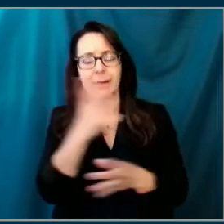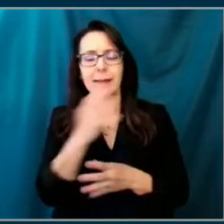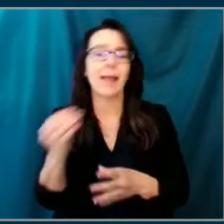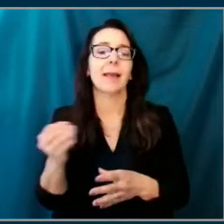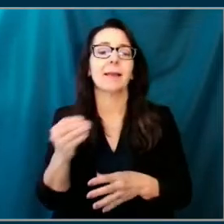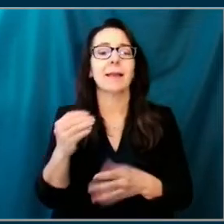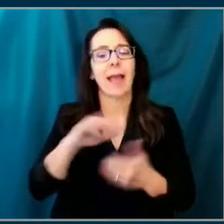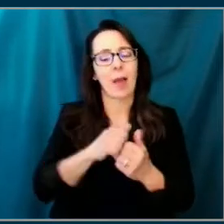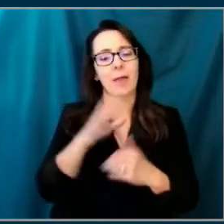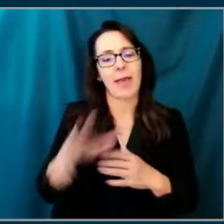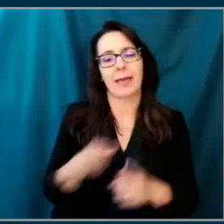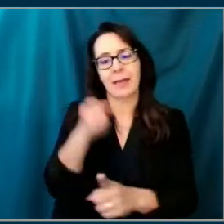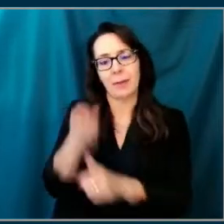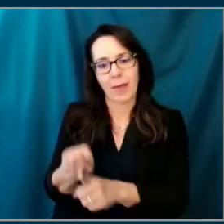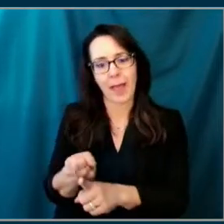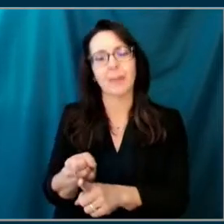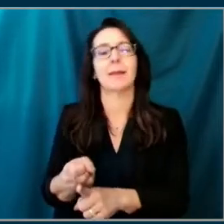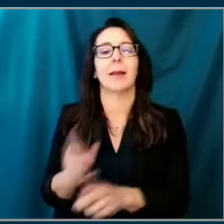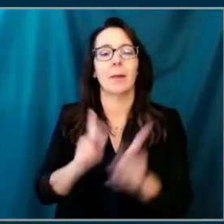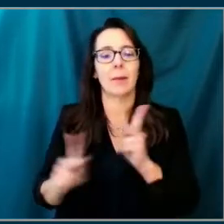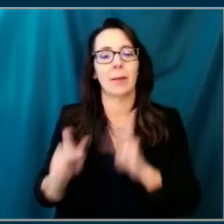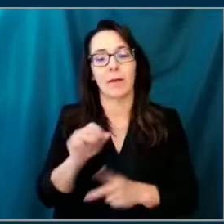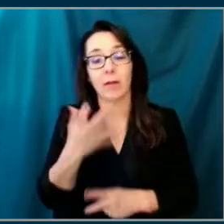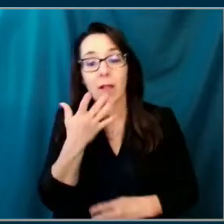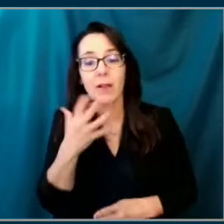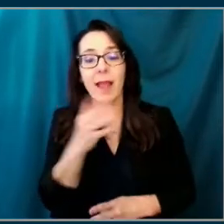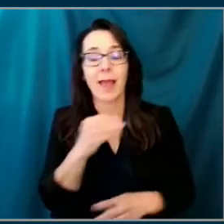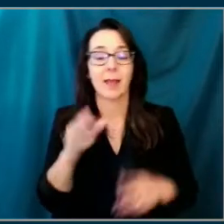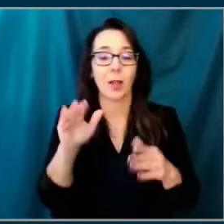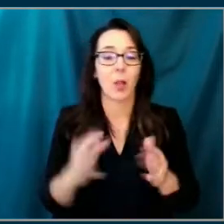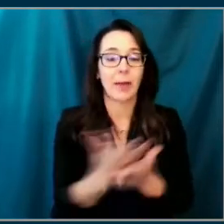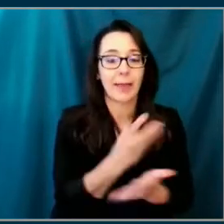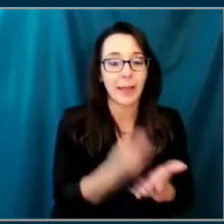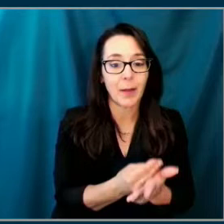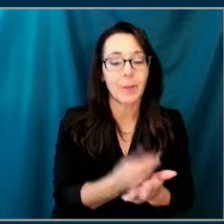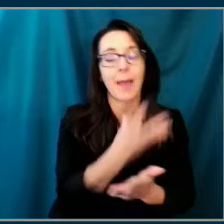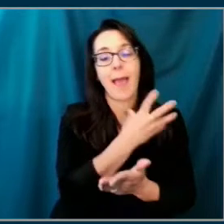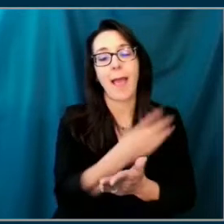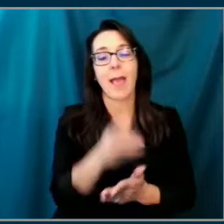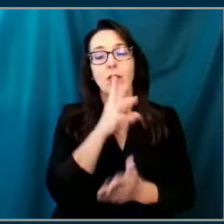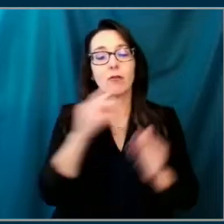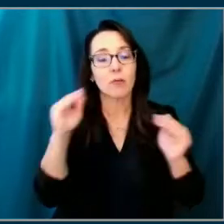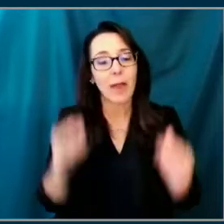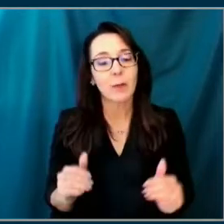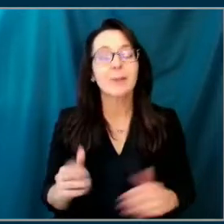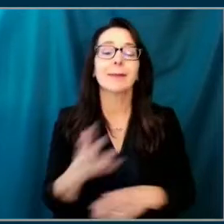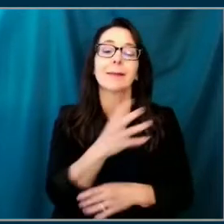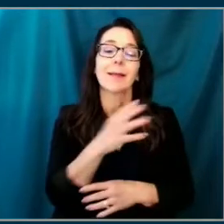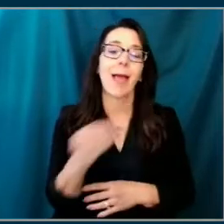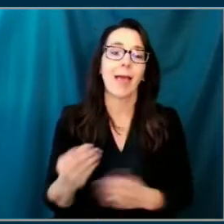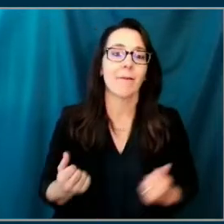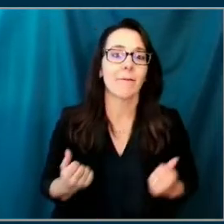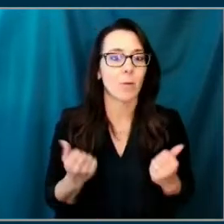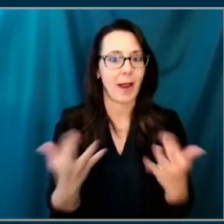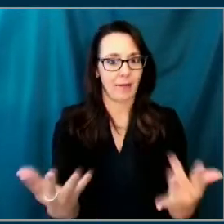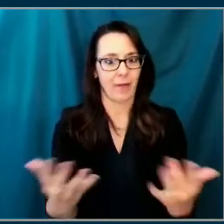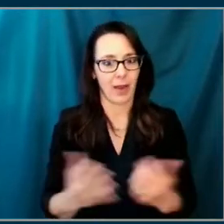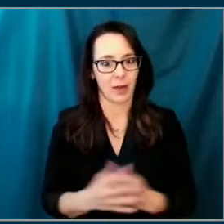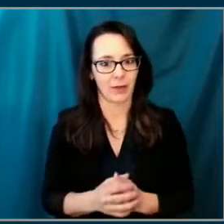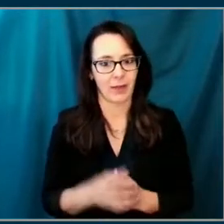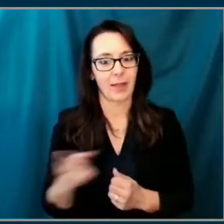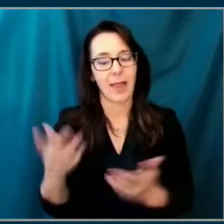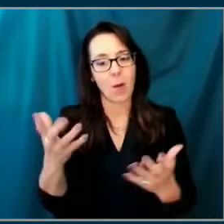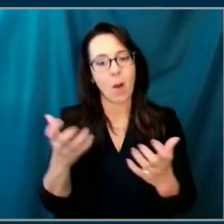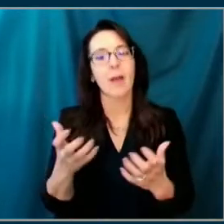our wildlife, droughts, and out of control wildfires, advocating for California to divest